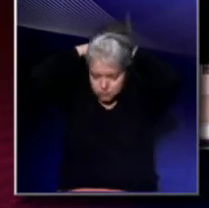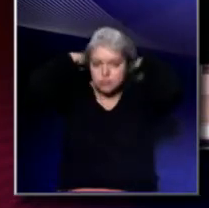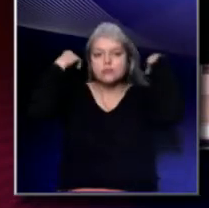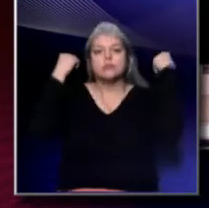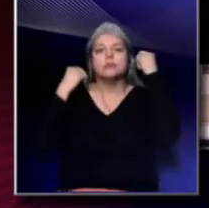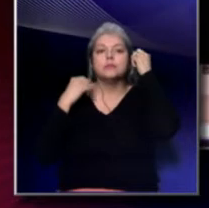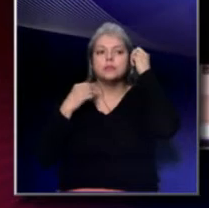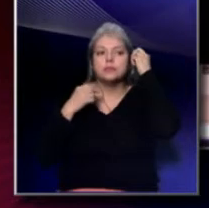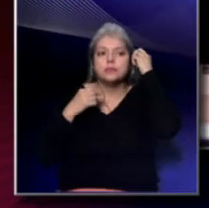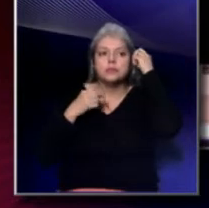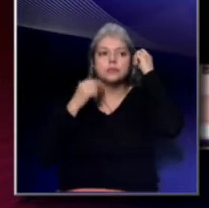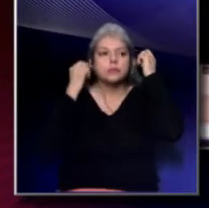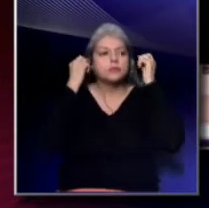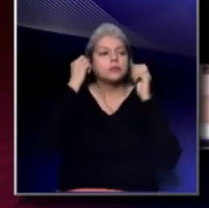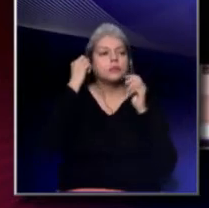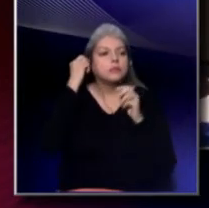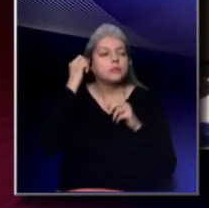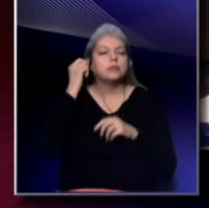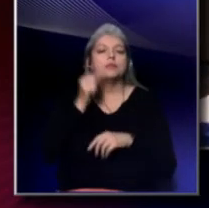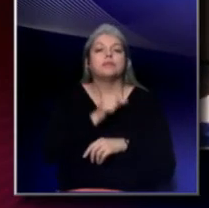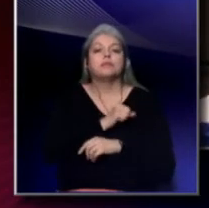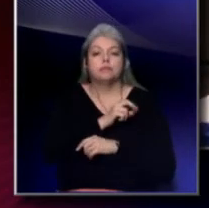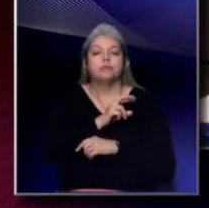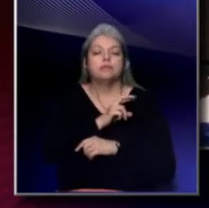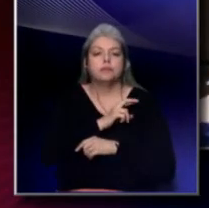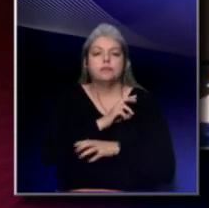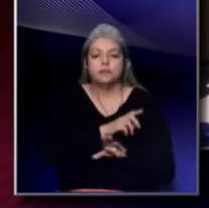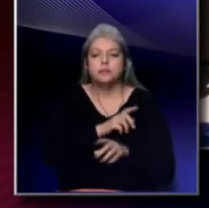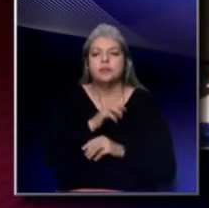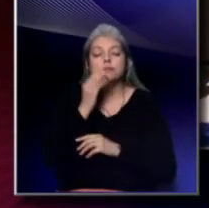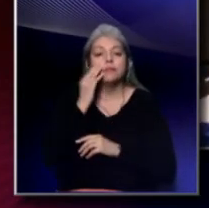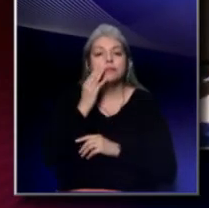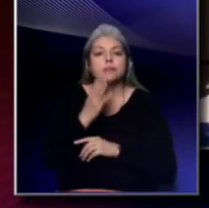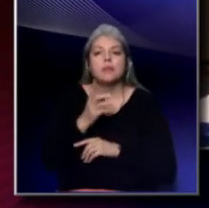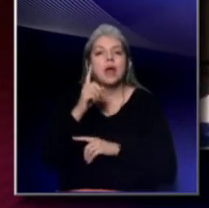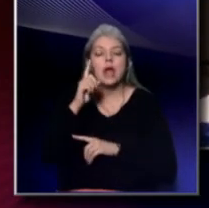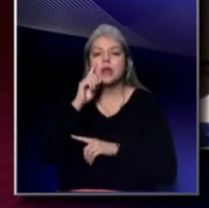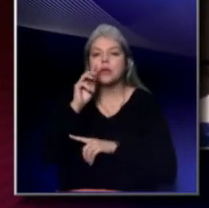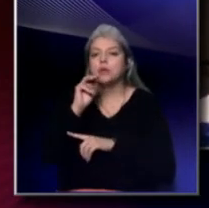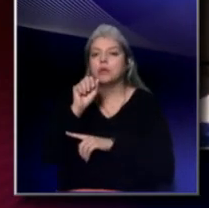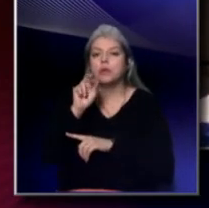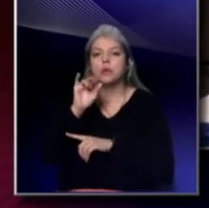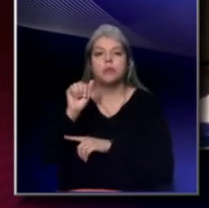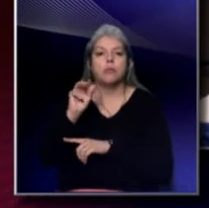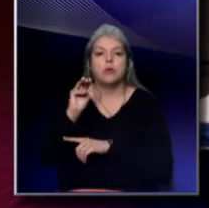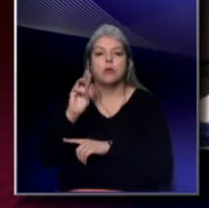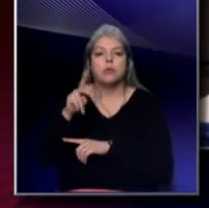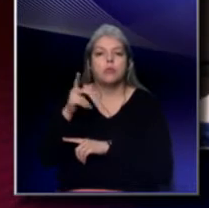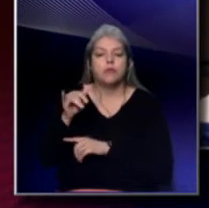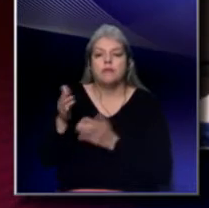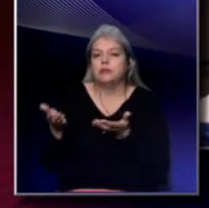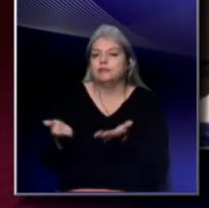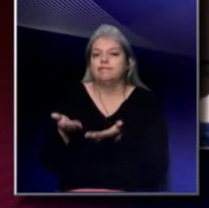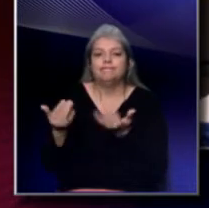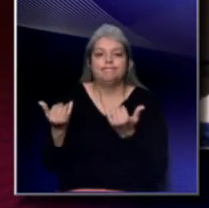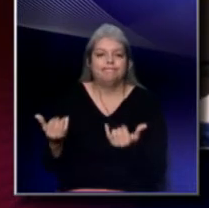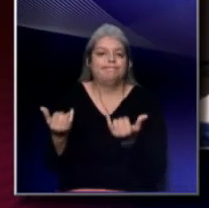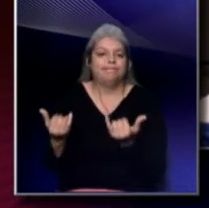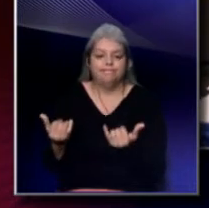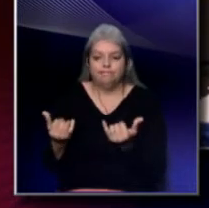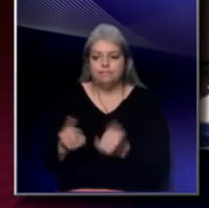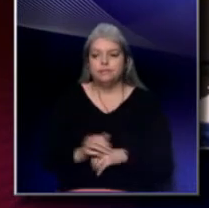I'm sorry, this is Annette speaking. I don't think Maria Murphy is with us at this